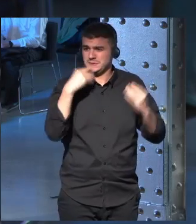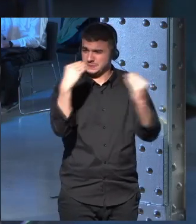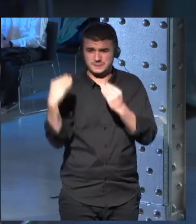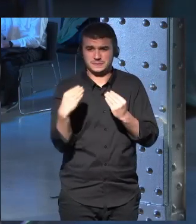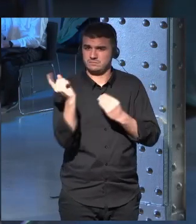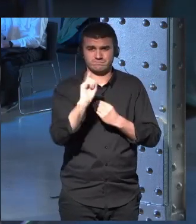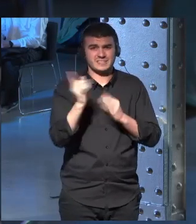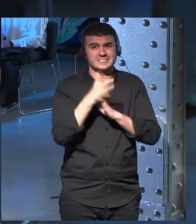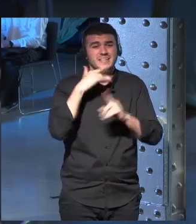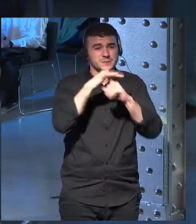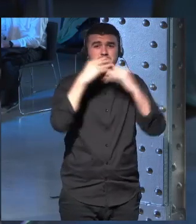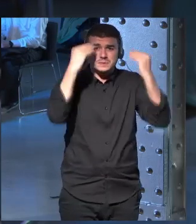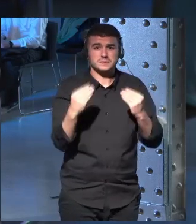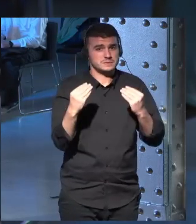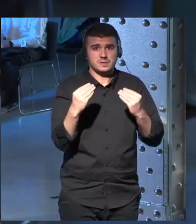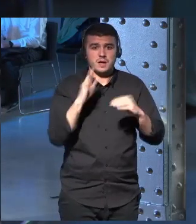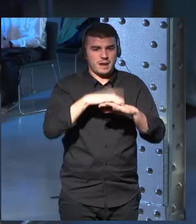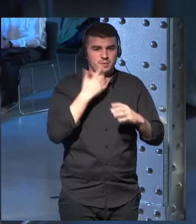a foreigner to be in the country.